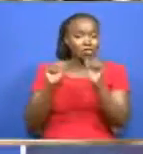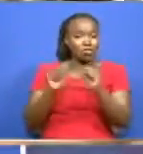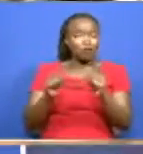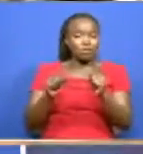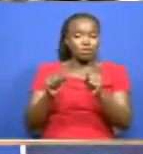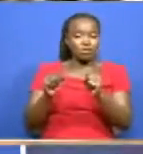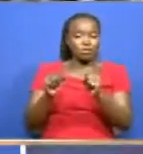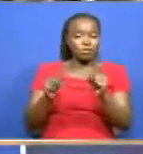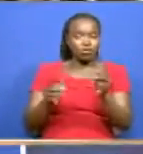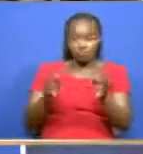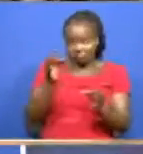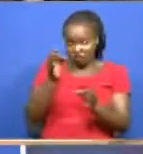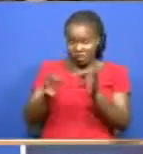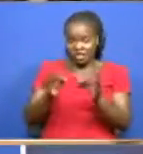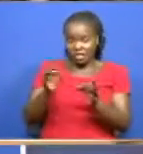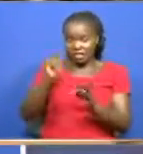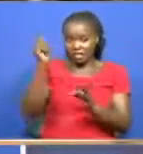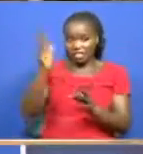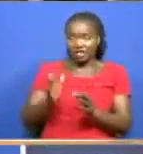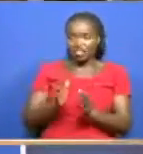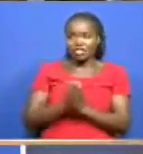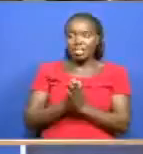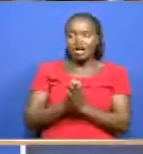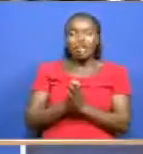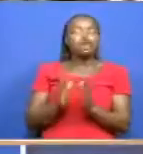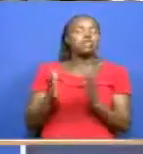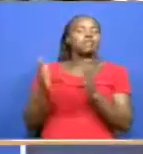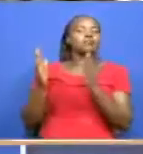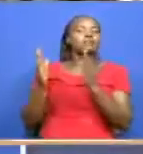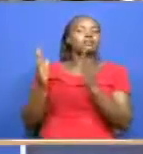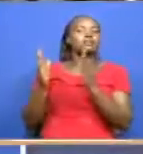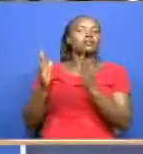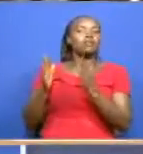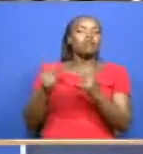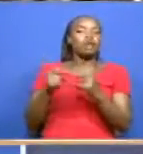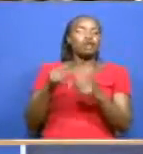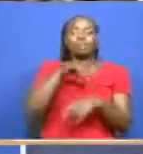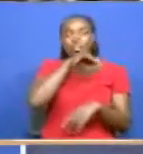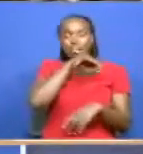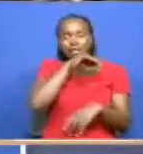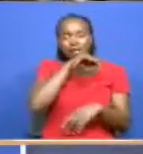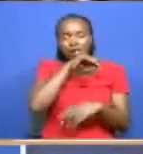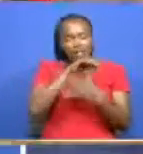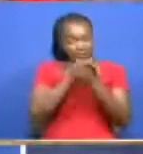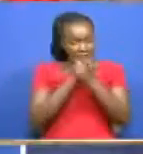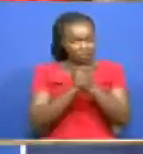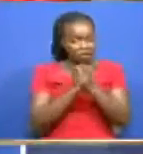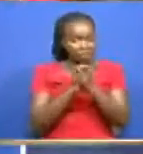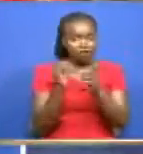The very first time the president would heap praise on the opposition chief for remaining steadfast in the handshake dream.